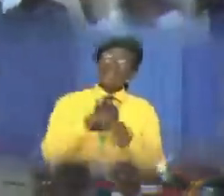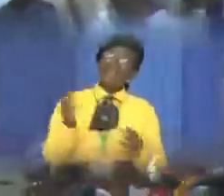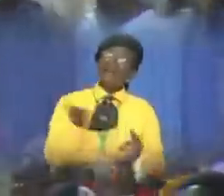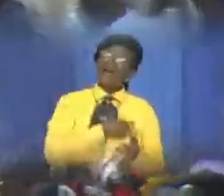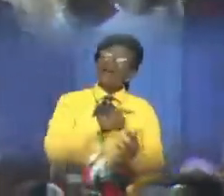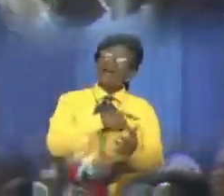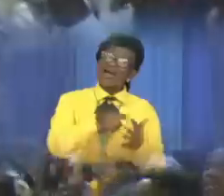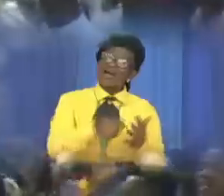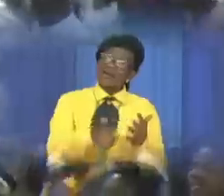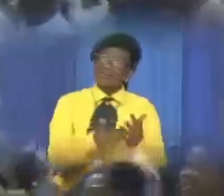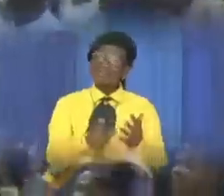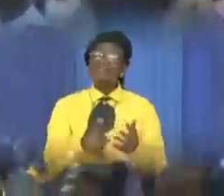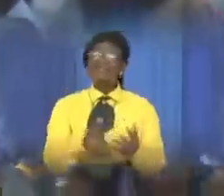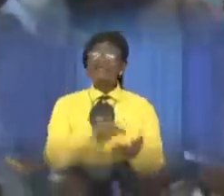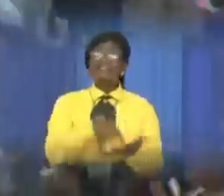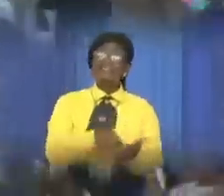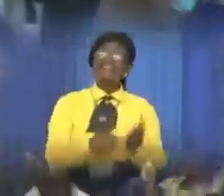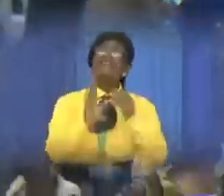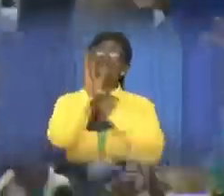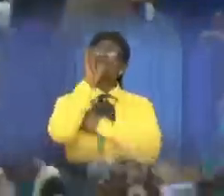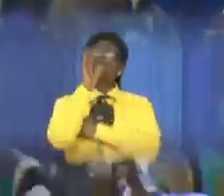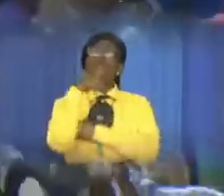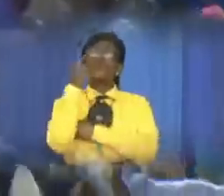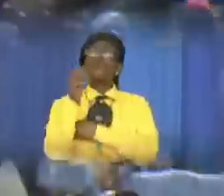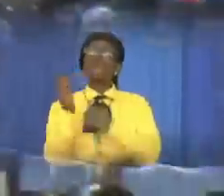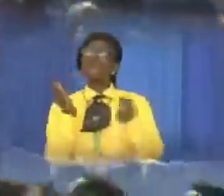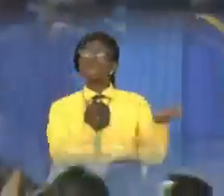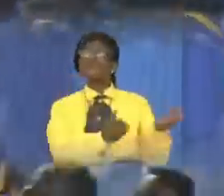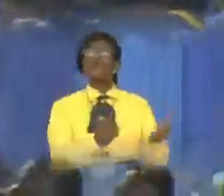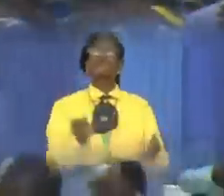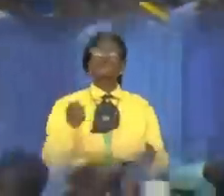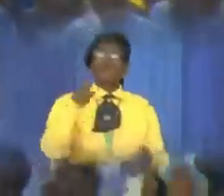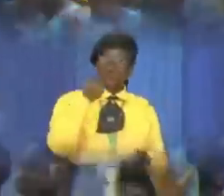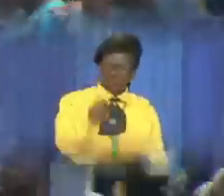this God who brought you into the new year,